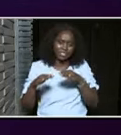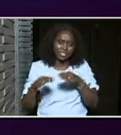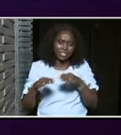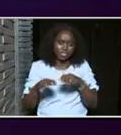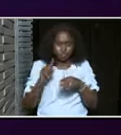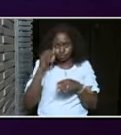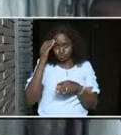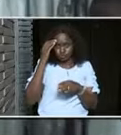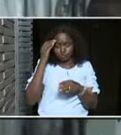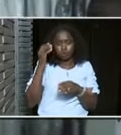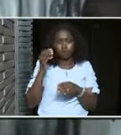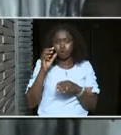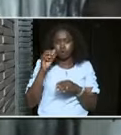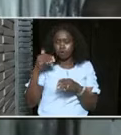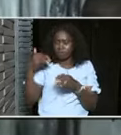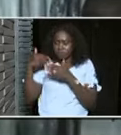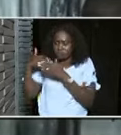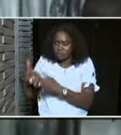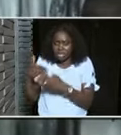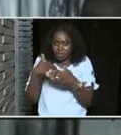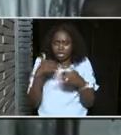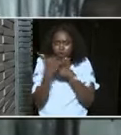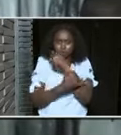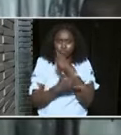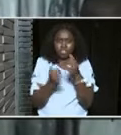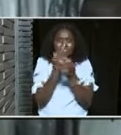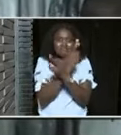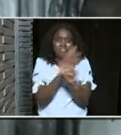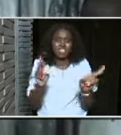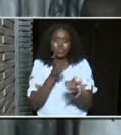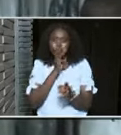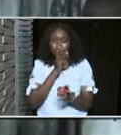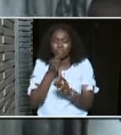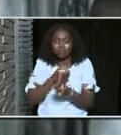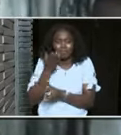neighboring countries are releasing waters from their dams to